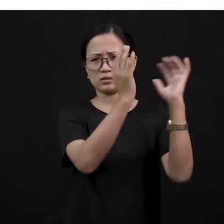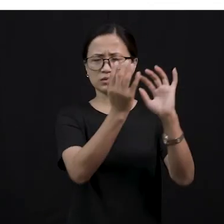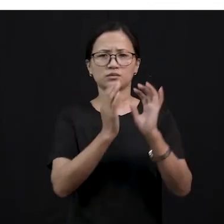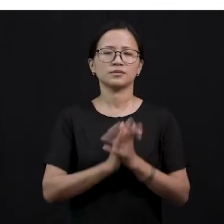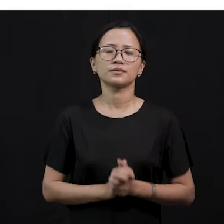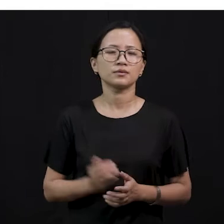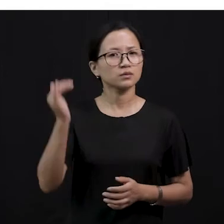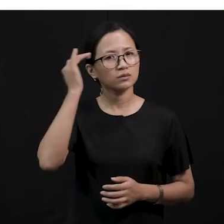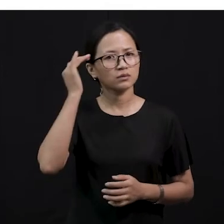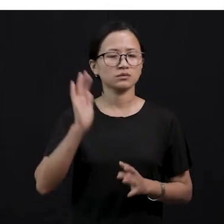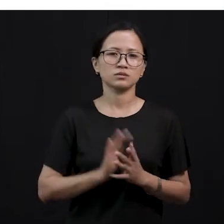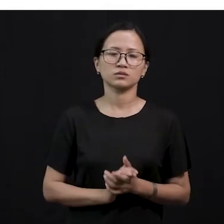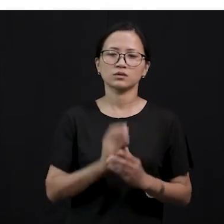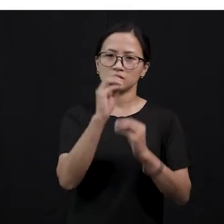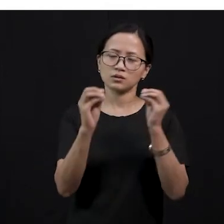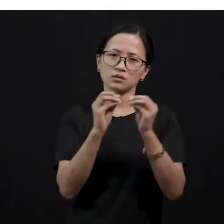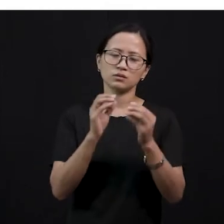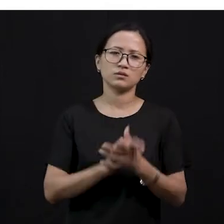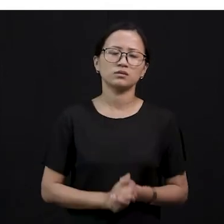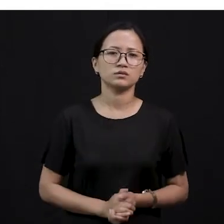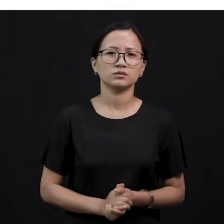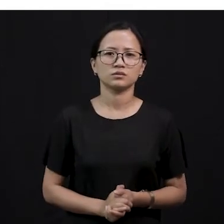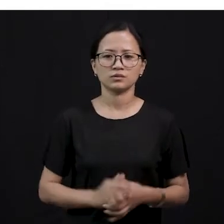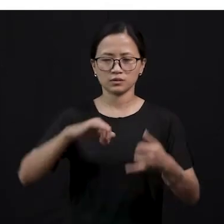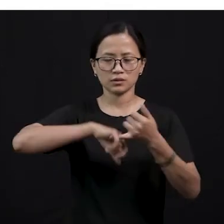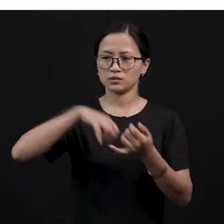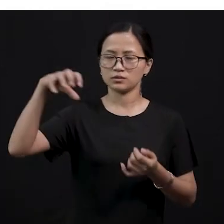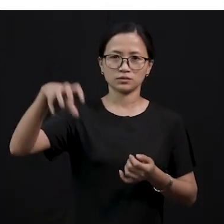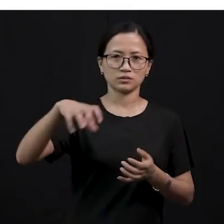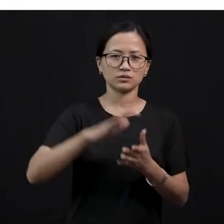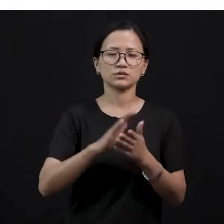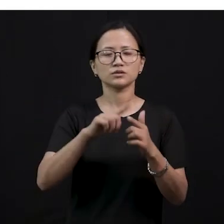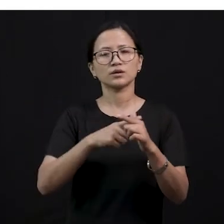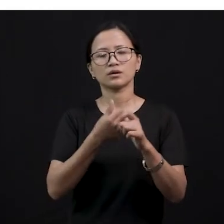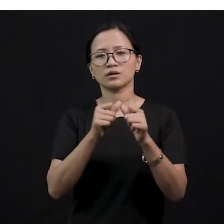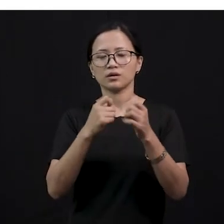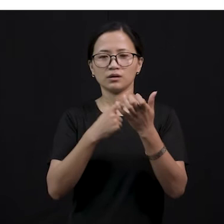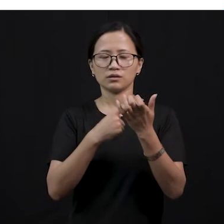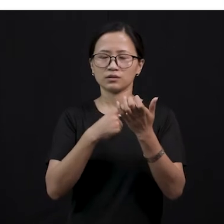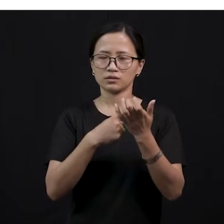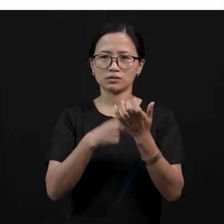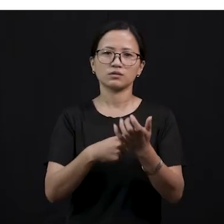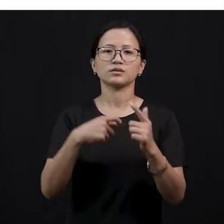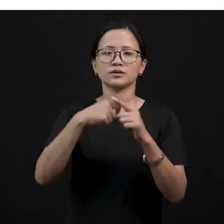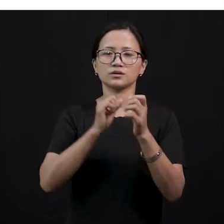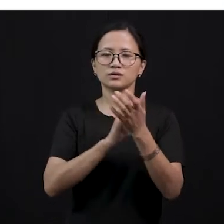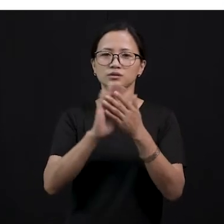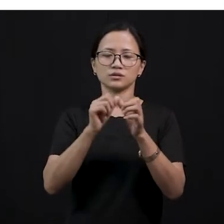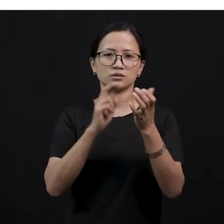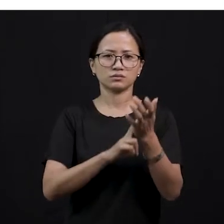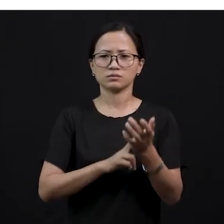I want to know about a state called Jharkhand, how do I know? Because I don't stay in Jharkhand, I stay in